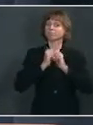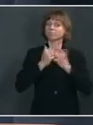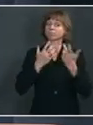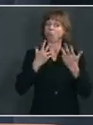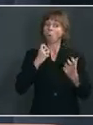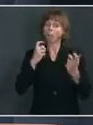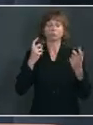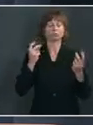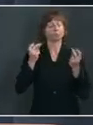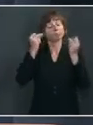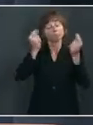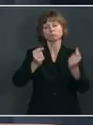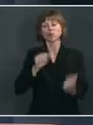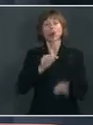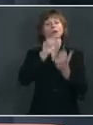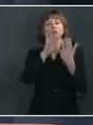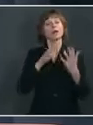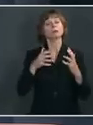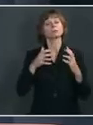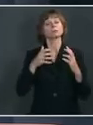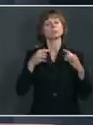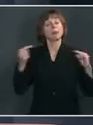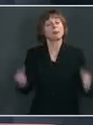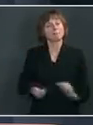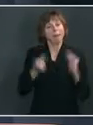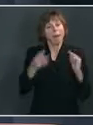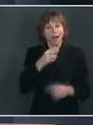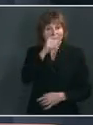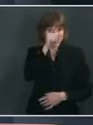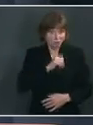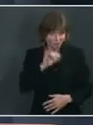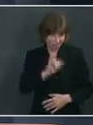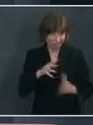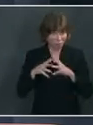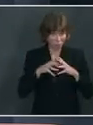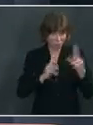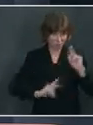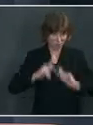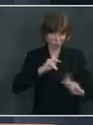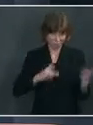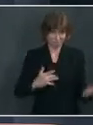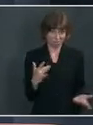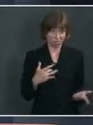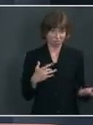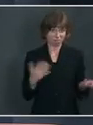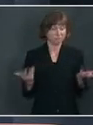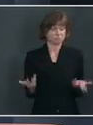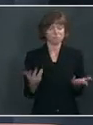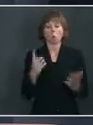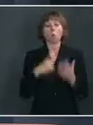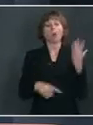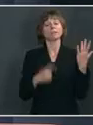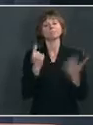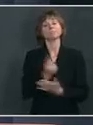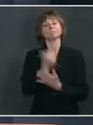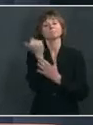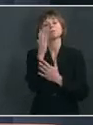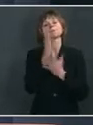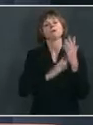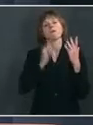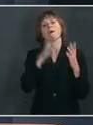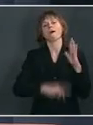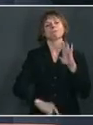address the pain and suffering that the American people were feeling. And that includes overturning some of the